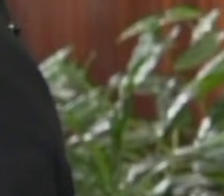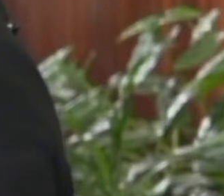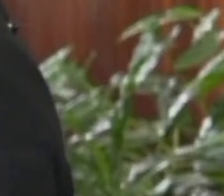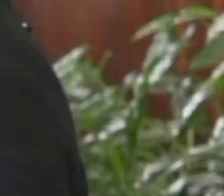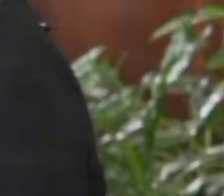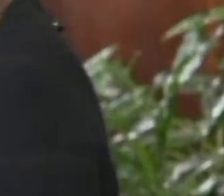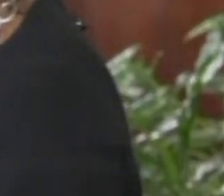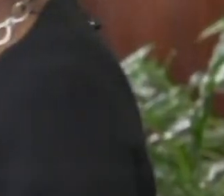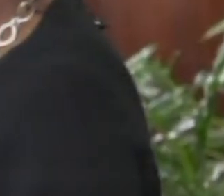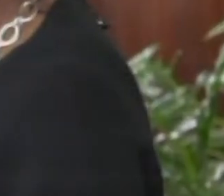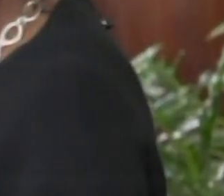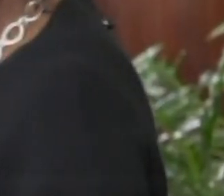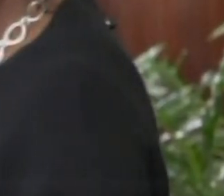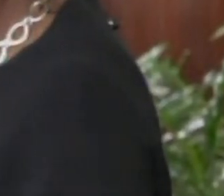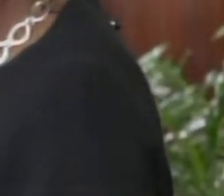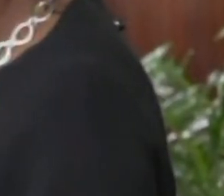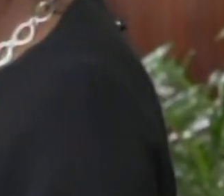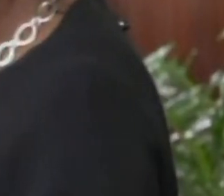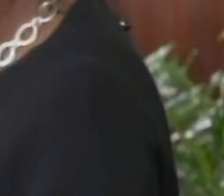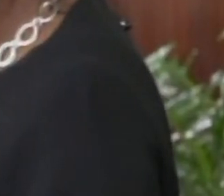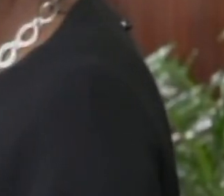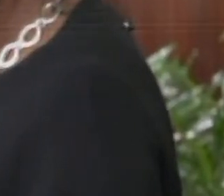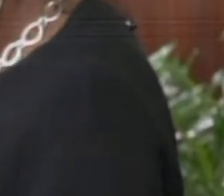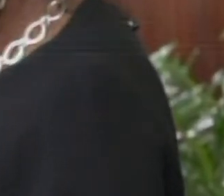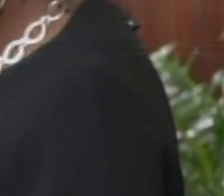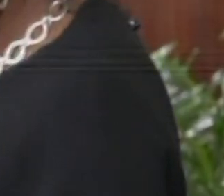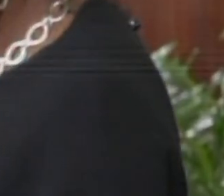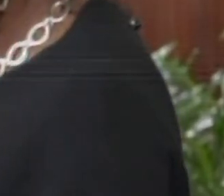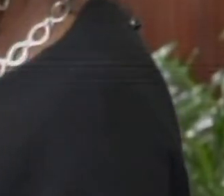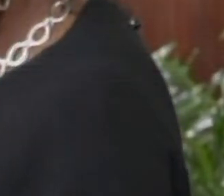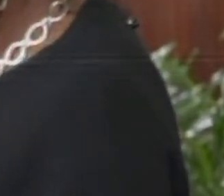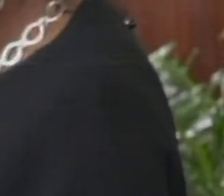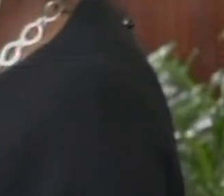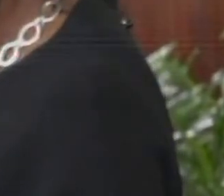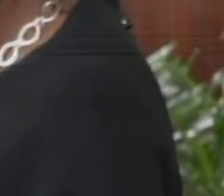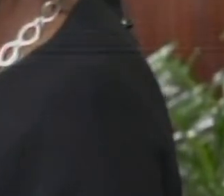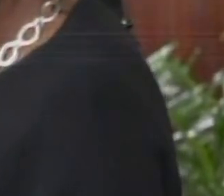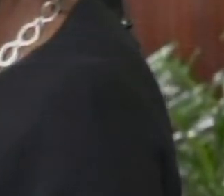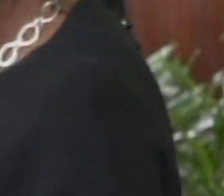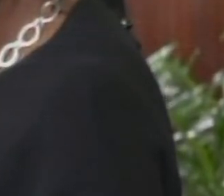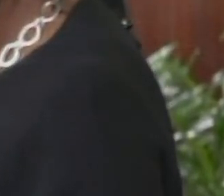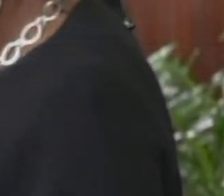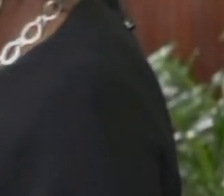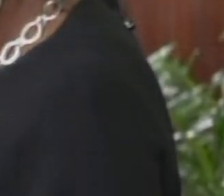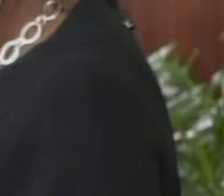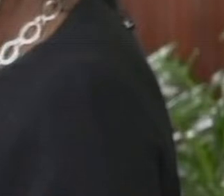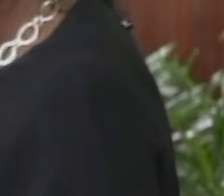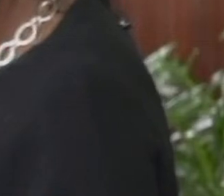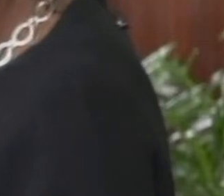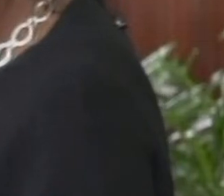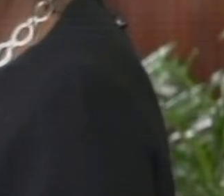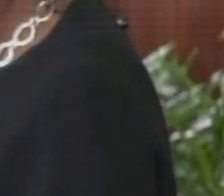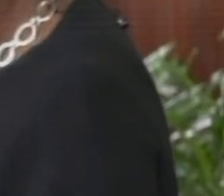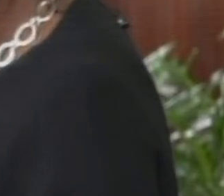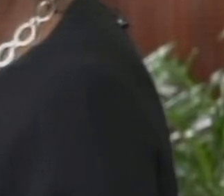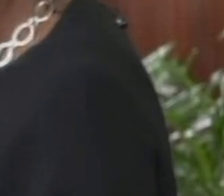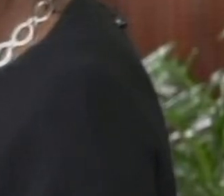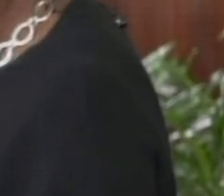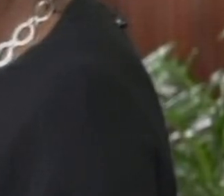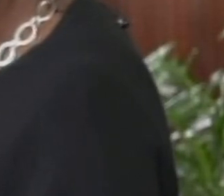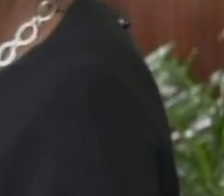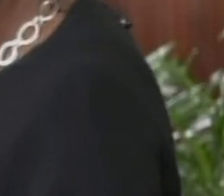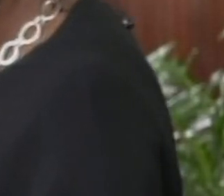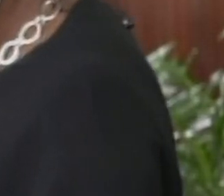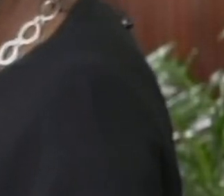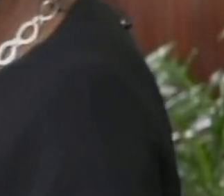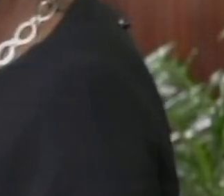We thank you this morning, Heavenly Father, for allowing us, Father, to commune with you. We thank you because of the blood